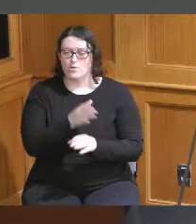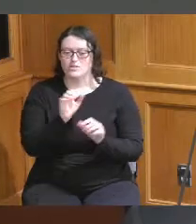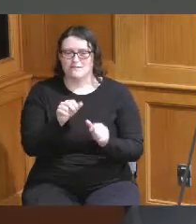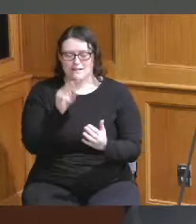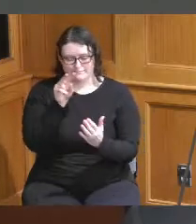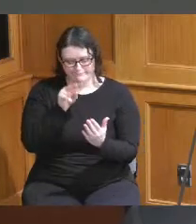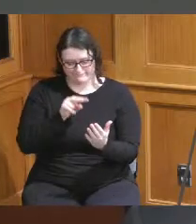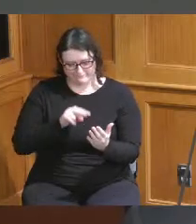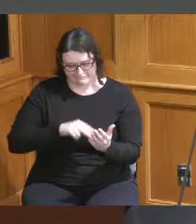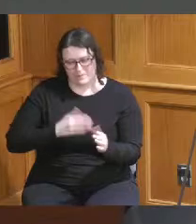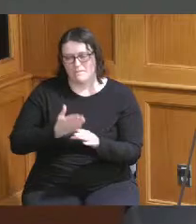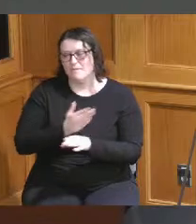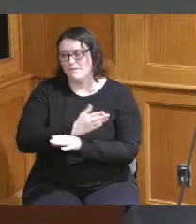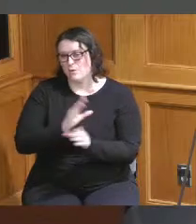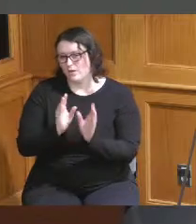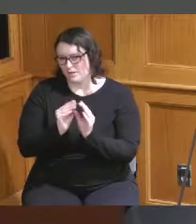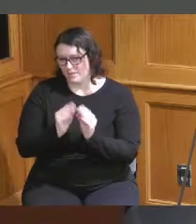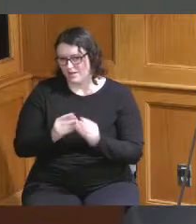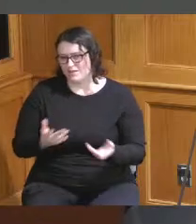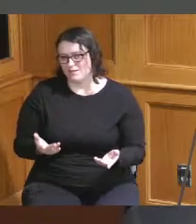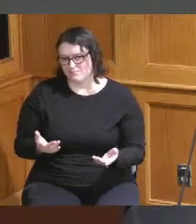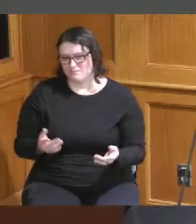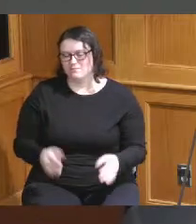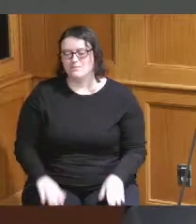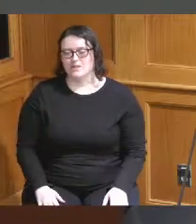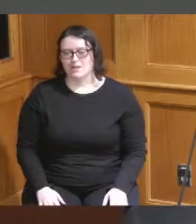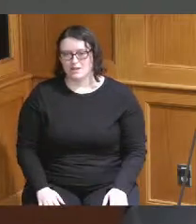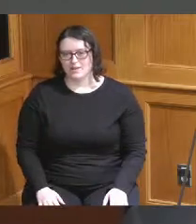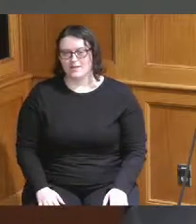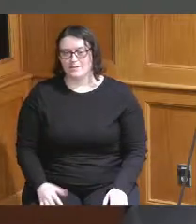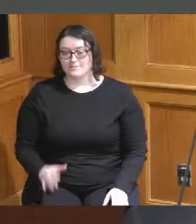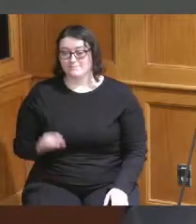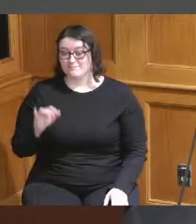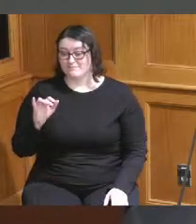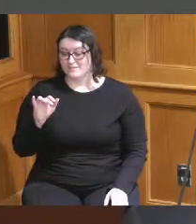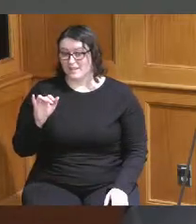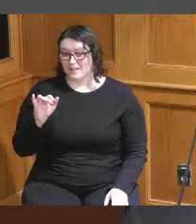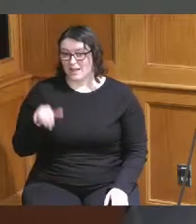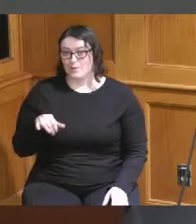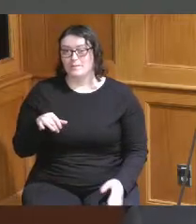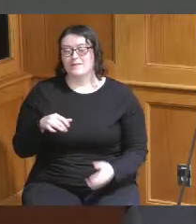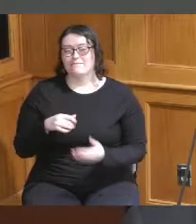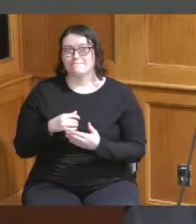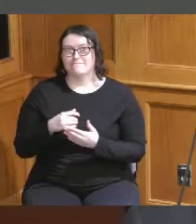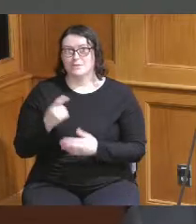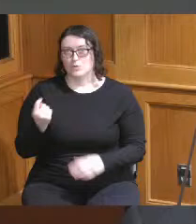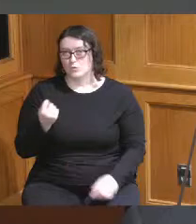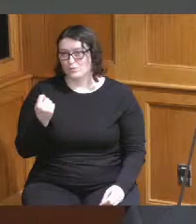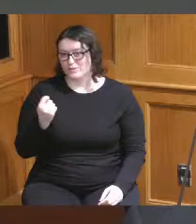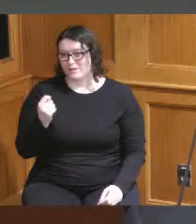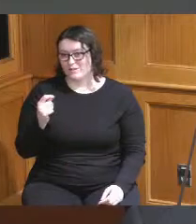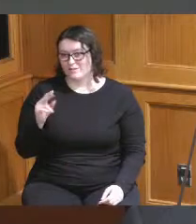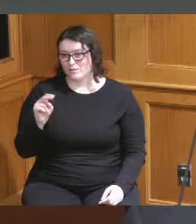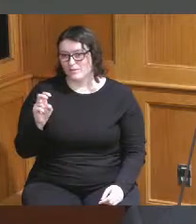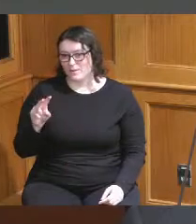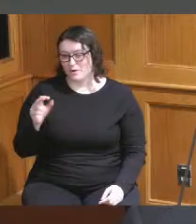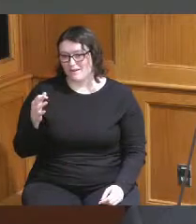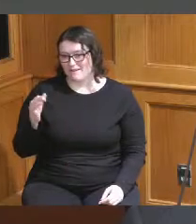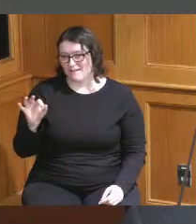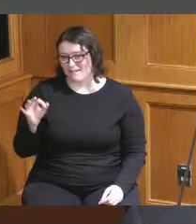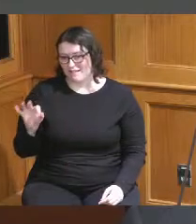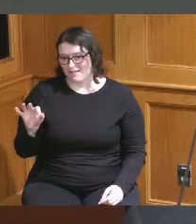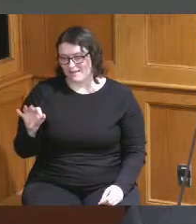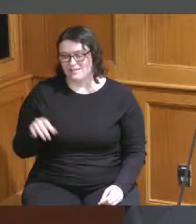that in advance of the actual presentation. But that will be on Tuesday, the 19th, and we'll also provide a schedule. I know